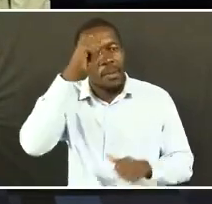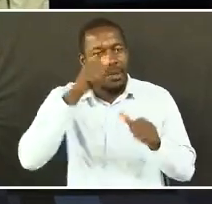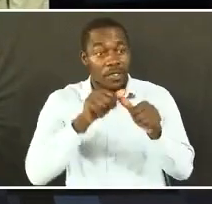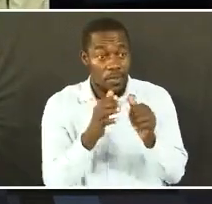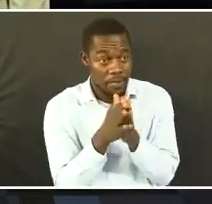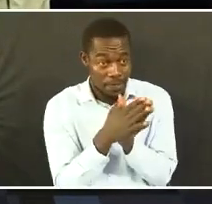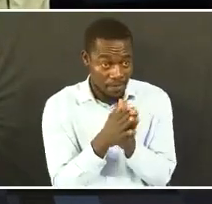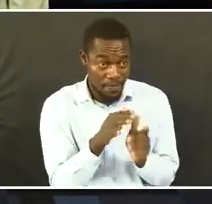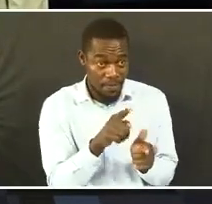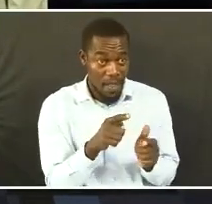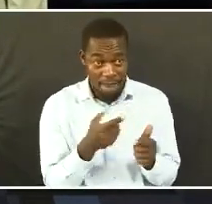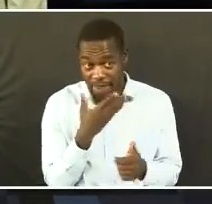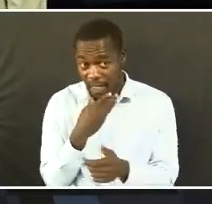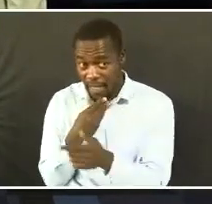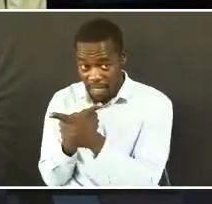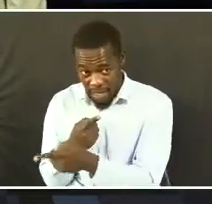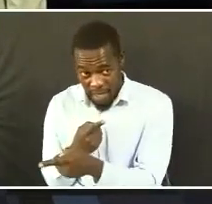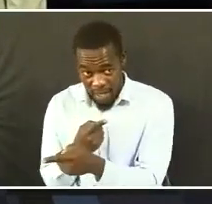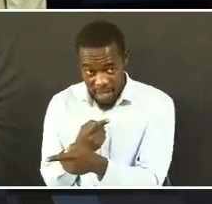Where are the girls? Sorry.